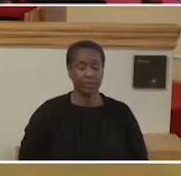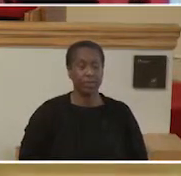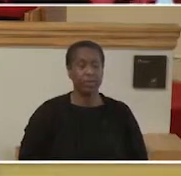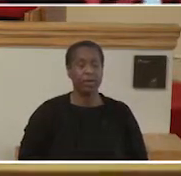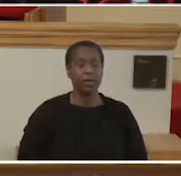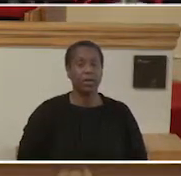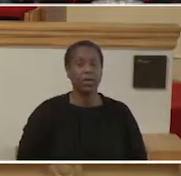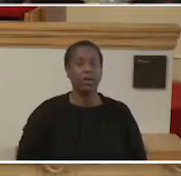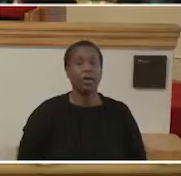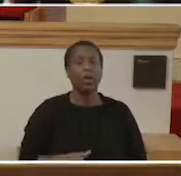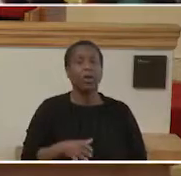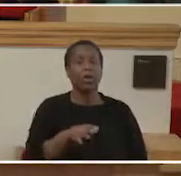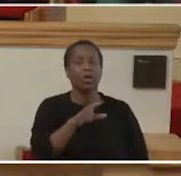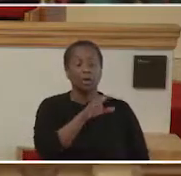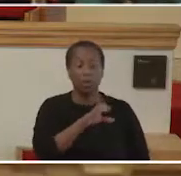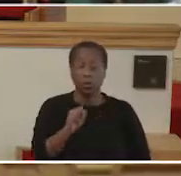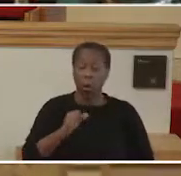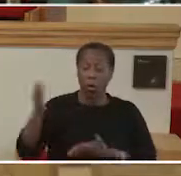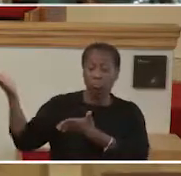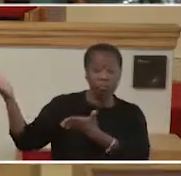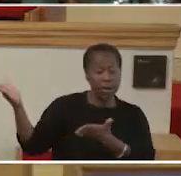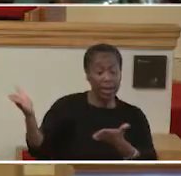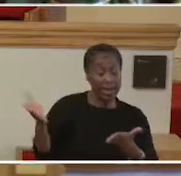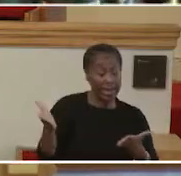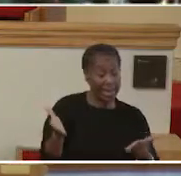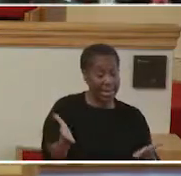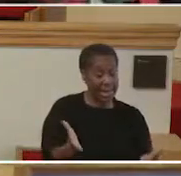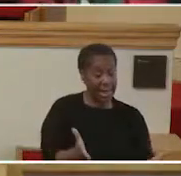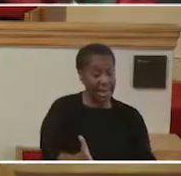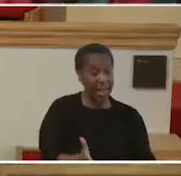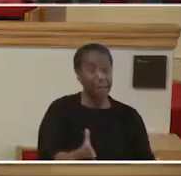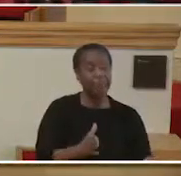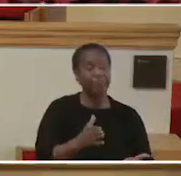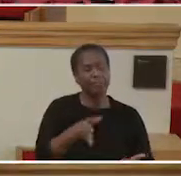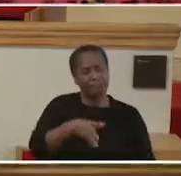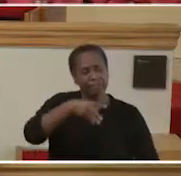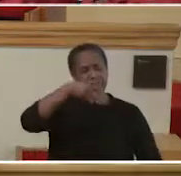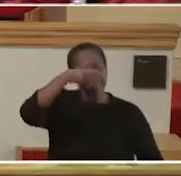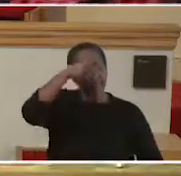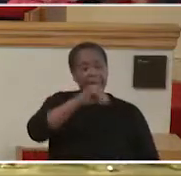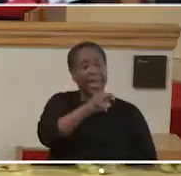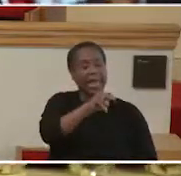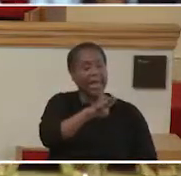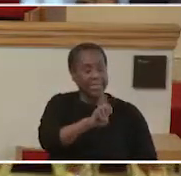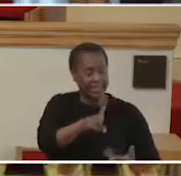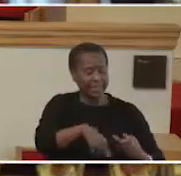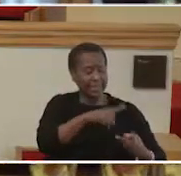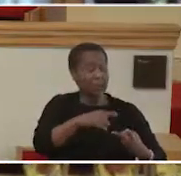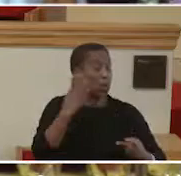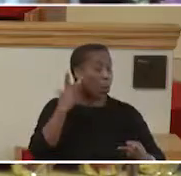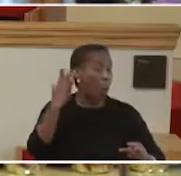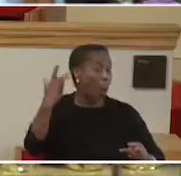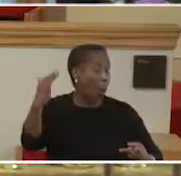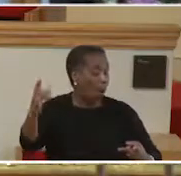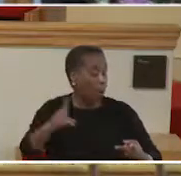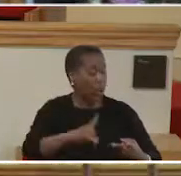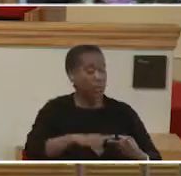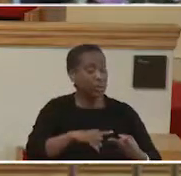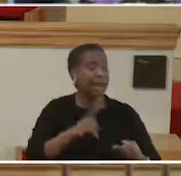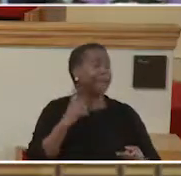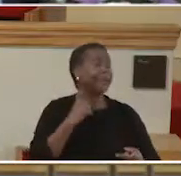So bring him incense, gold and myrrh,